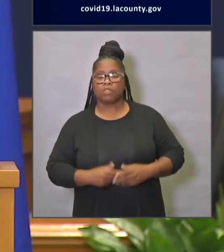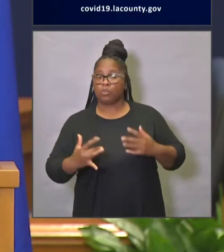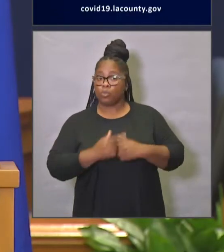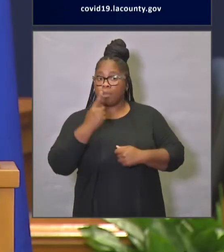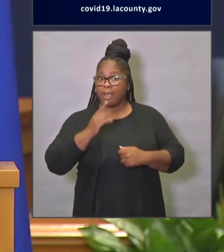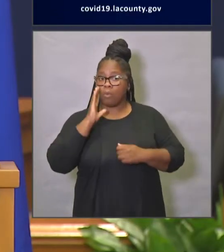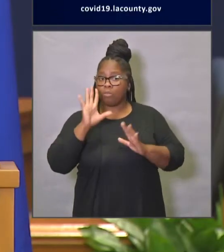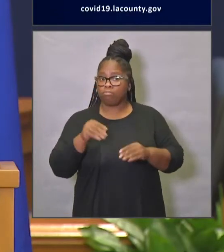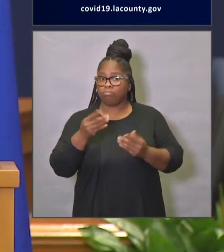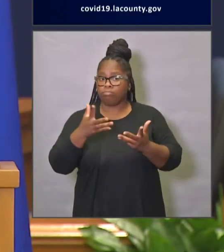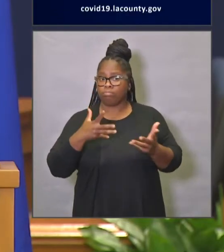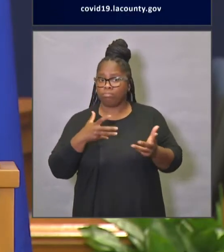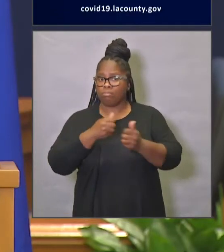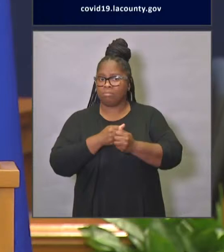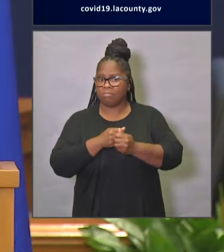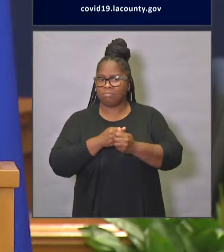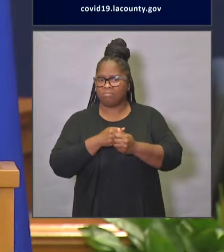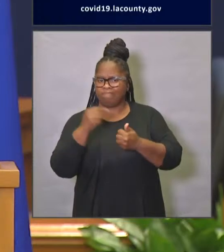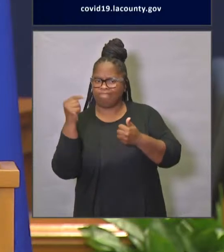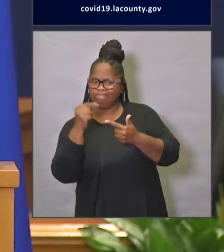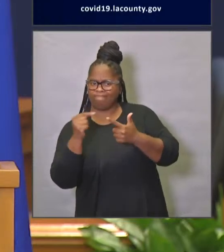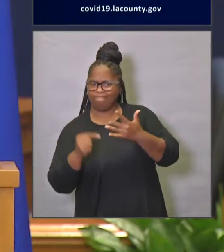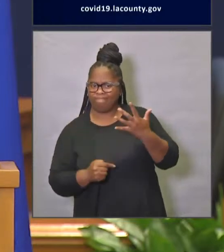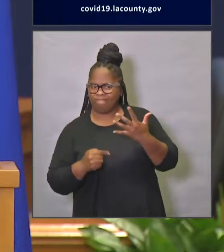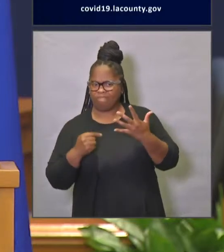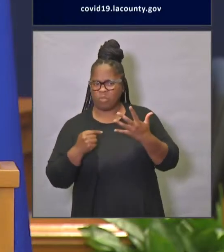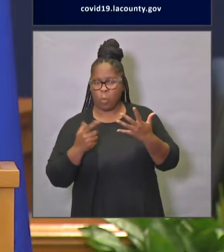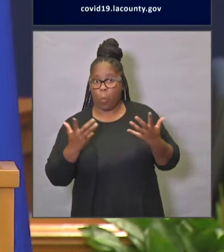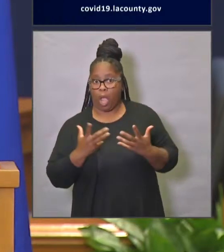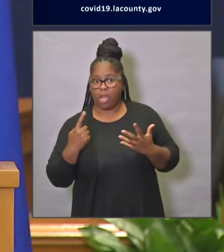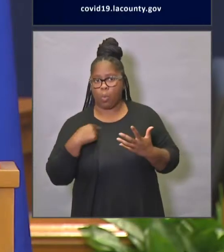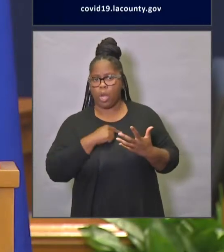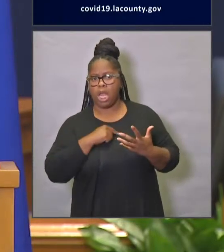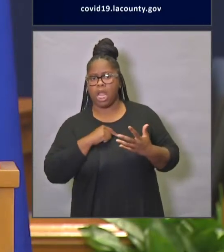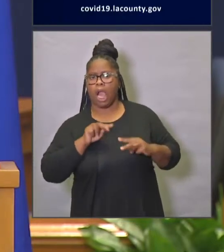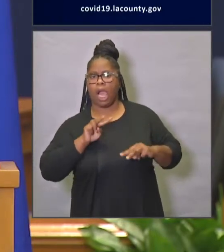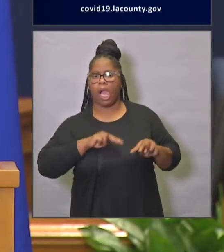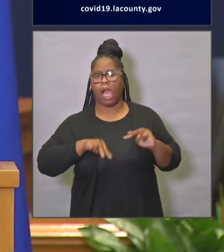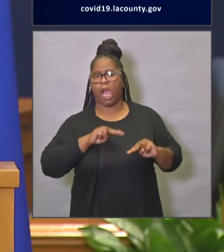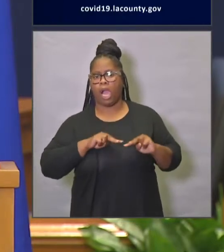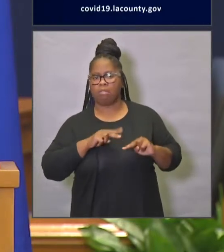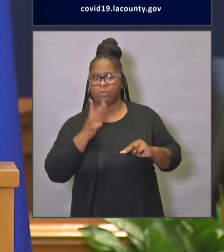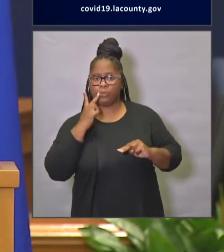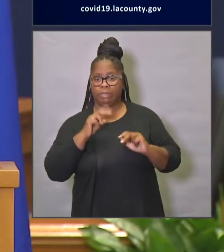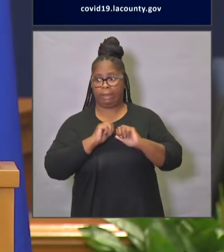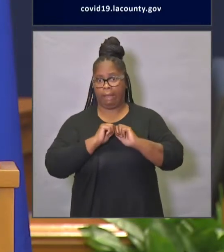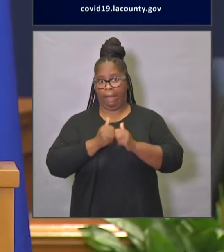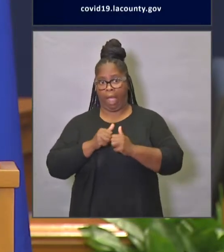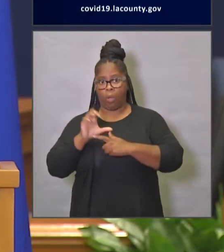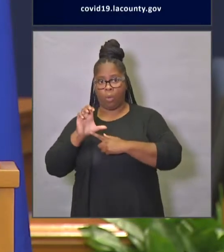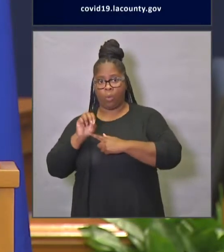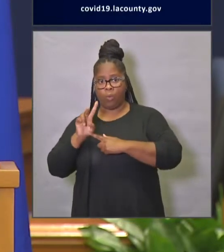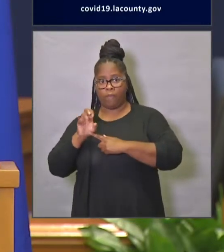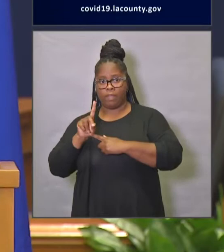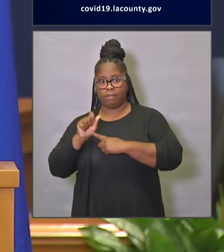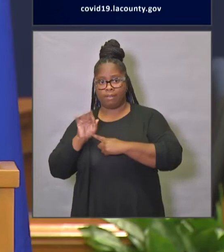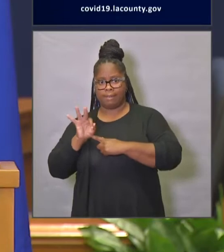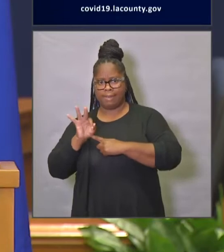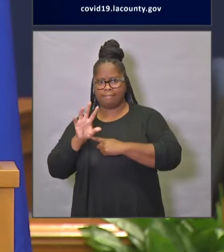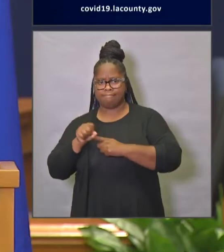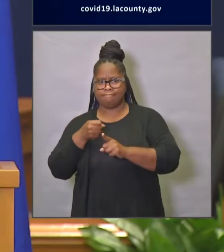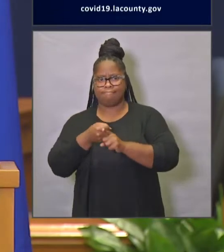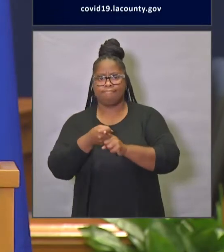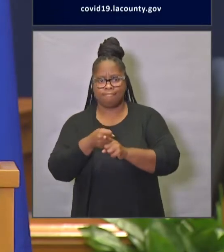provide you with an update on the indicators that we're closely monitoring to see how COVID-19 affects LA County